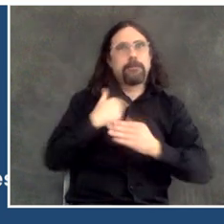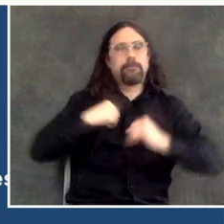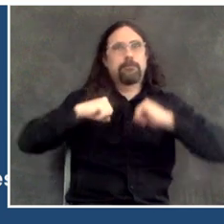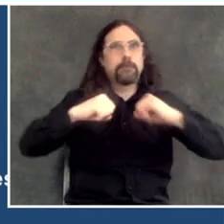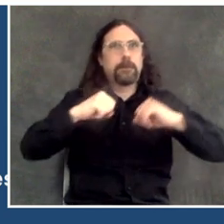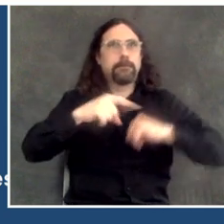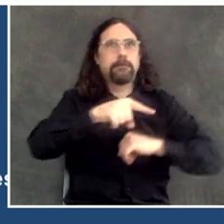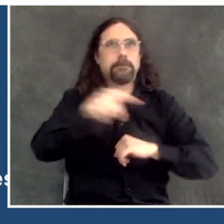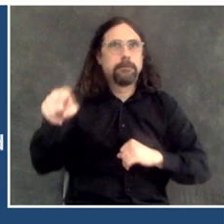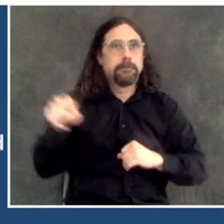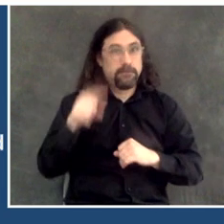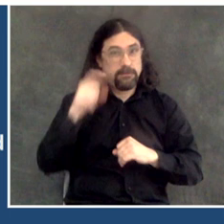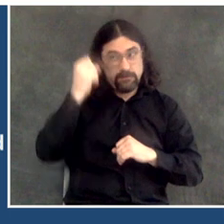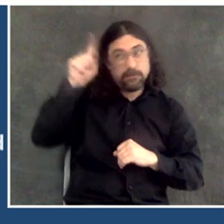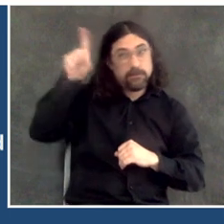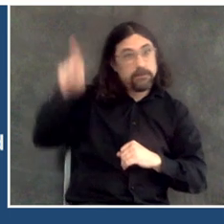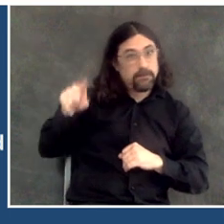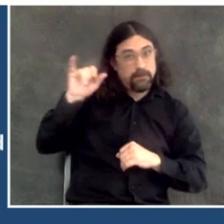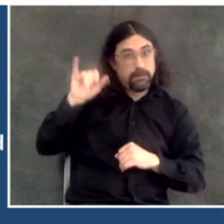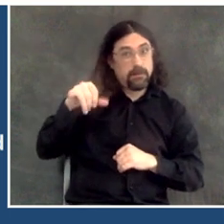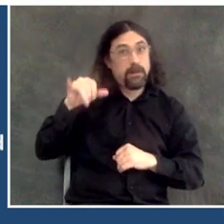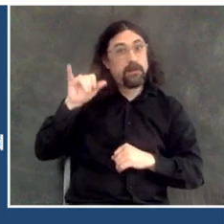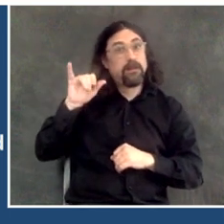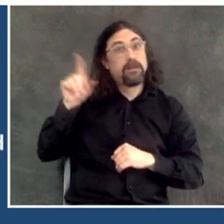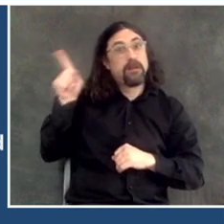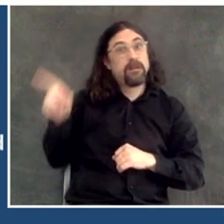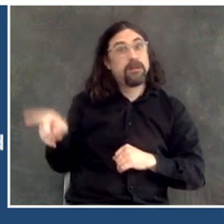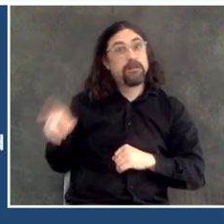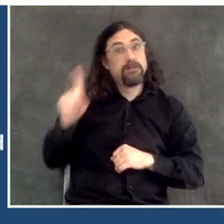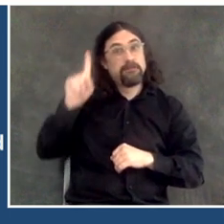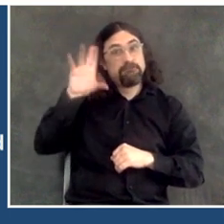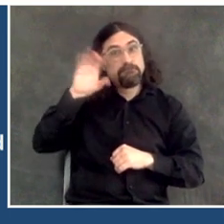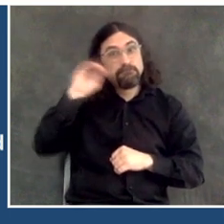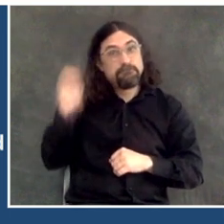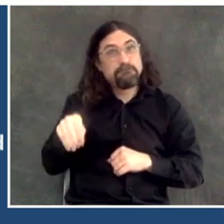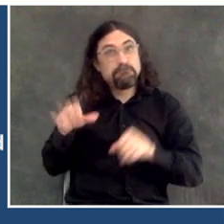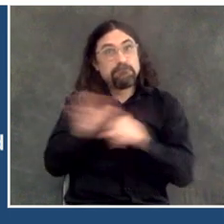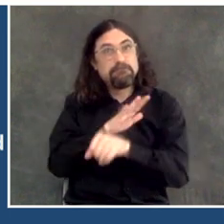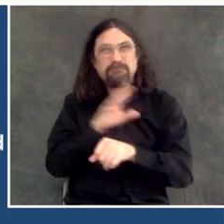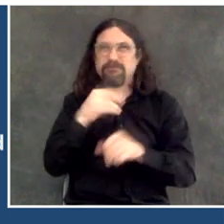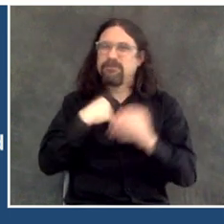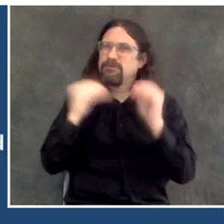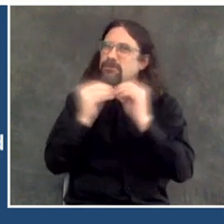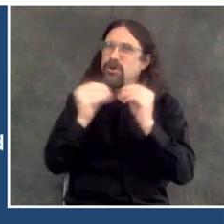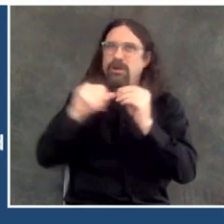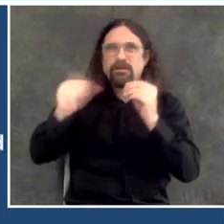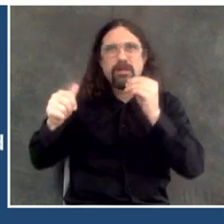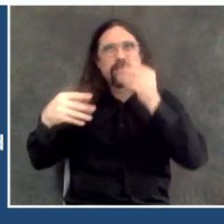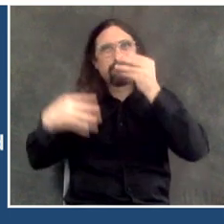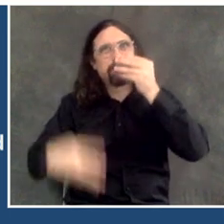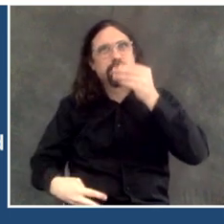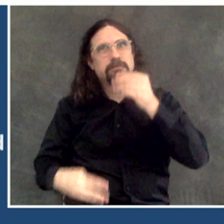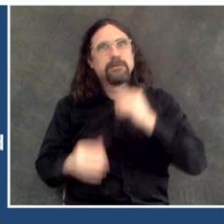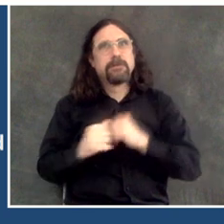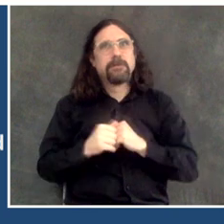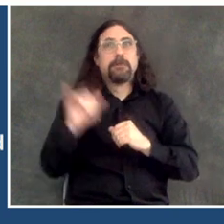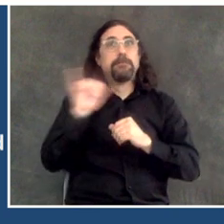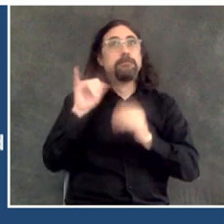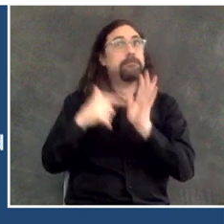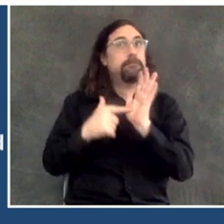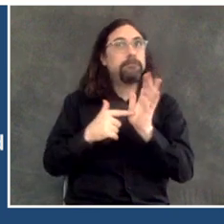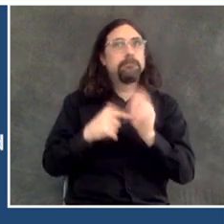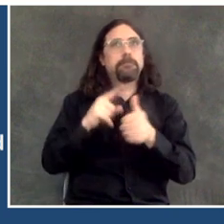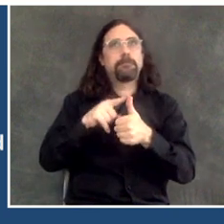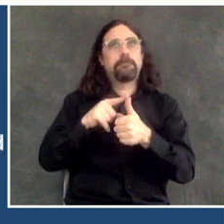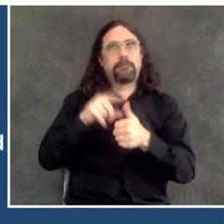not supplies and PPEs. These are other types of things. Discovery has put up public service announcements. They did